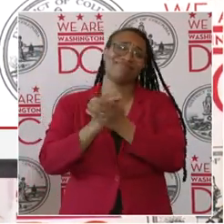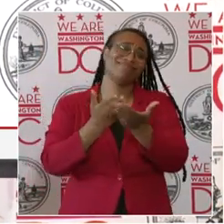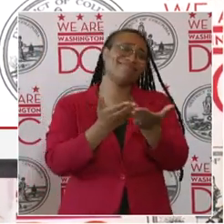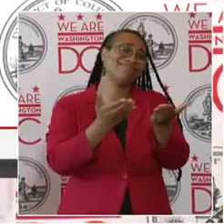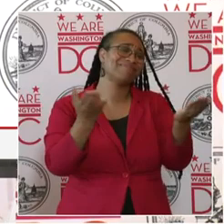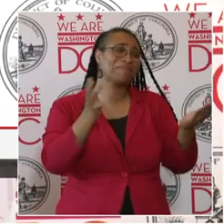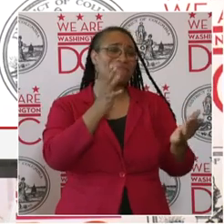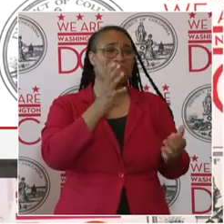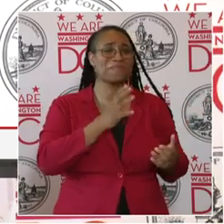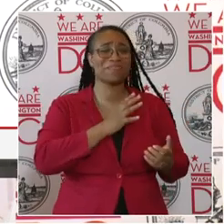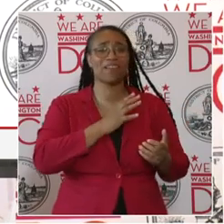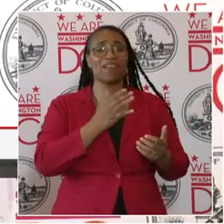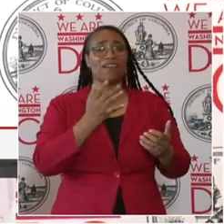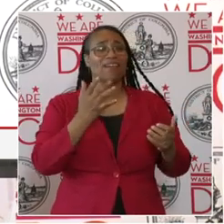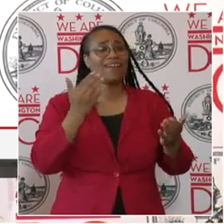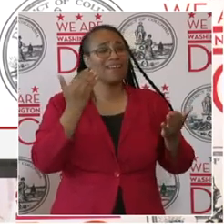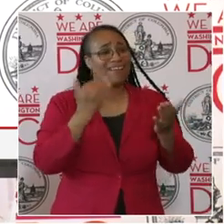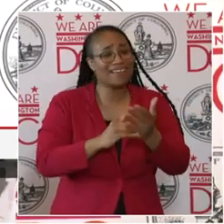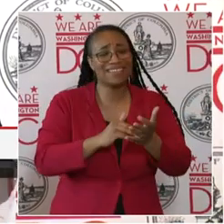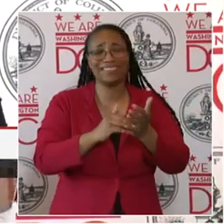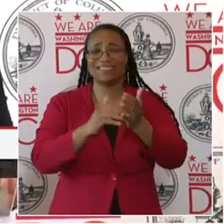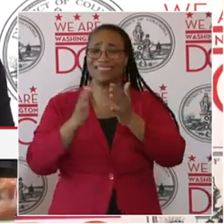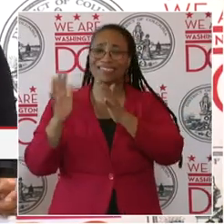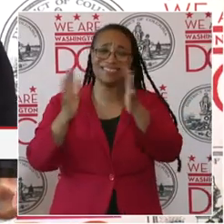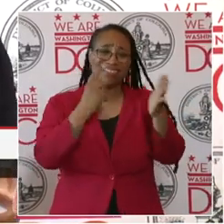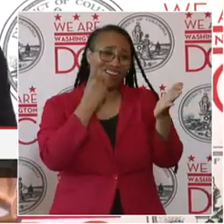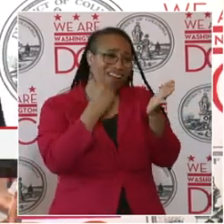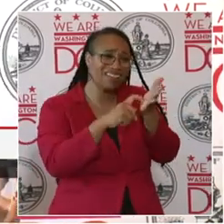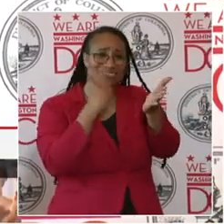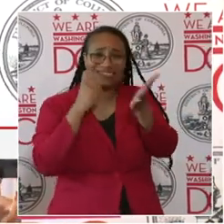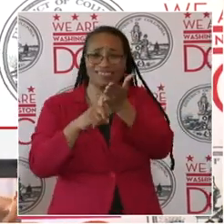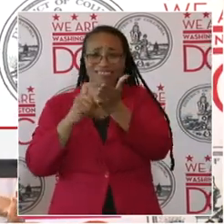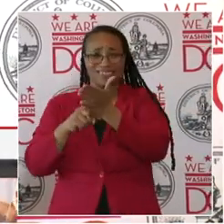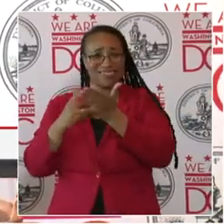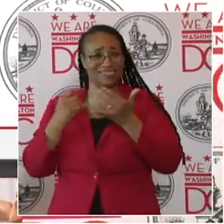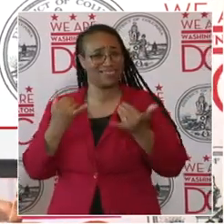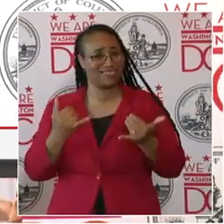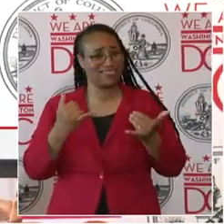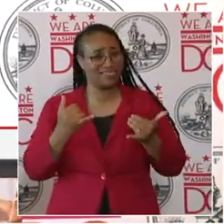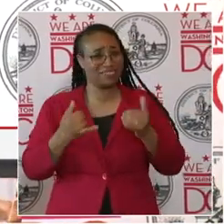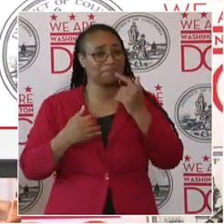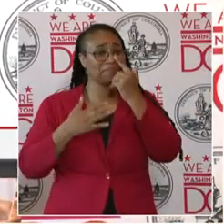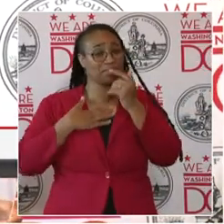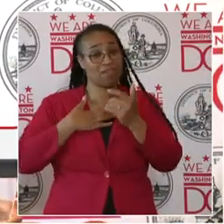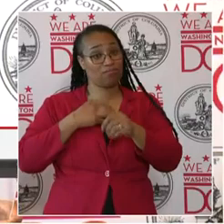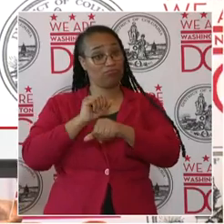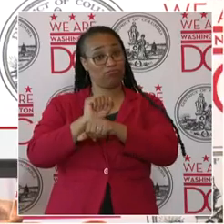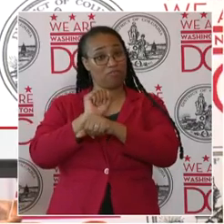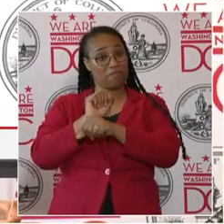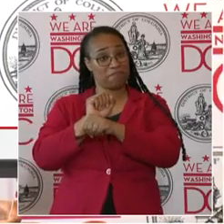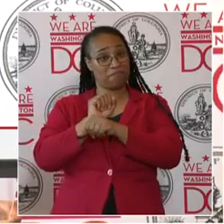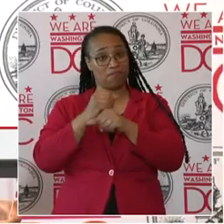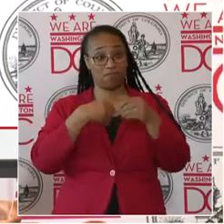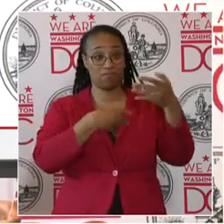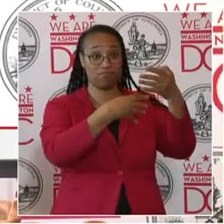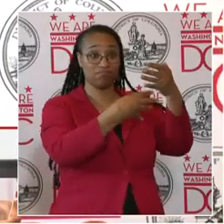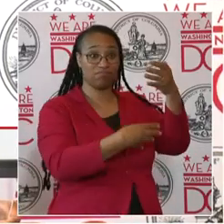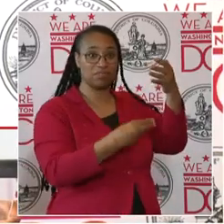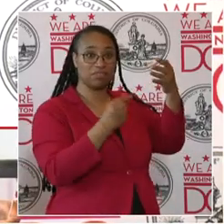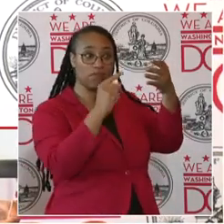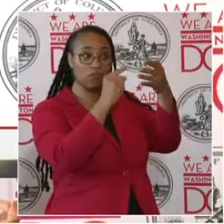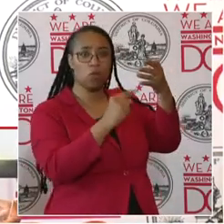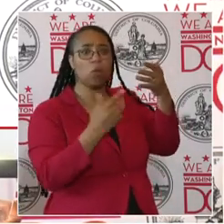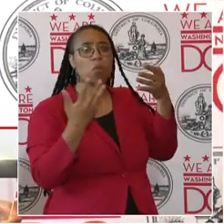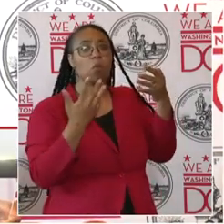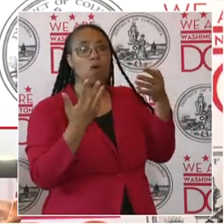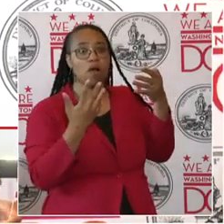being recognized today. Among my jobs as mayor, one of the most difficult is picking the